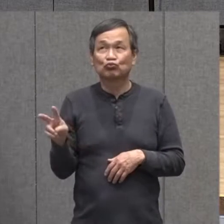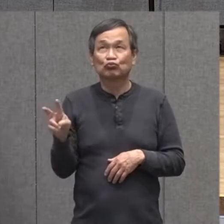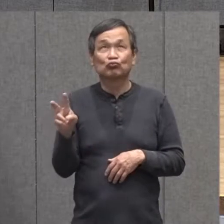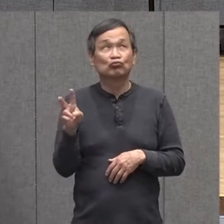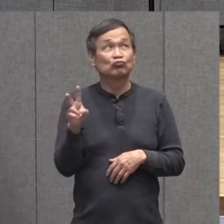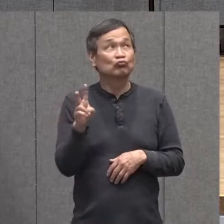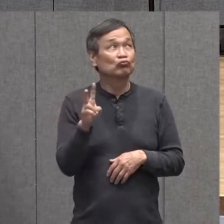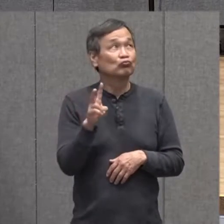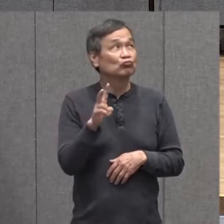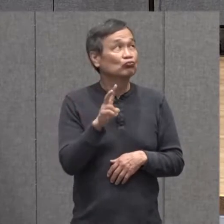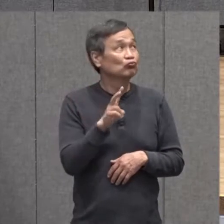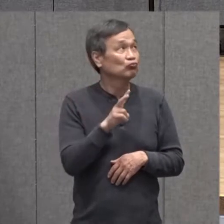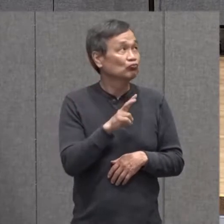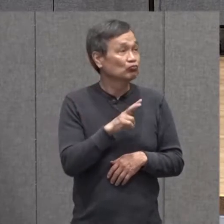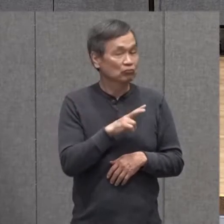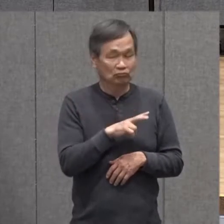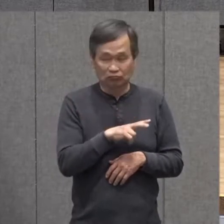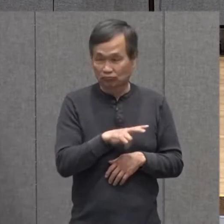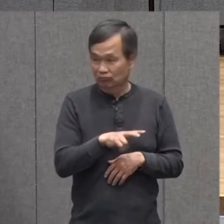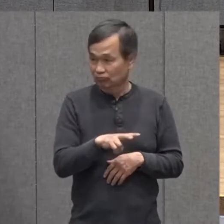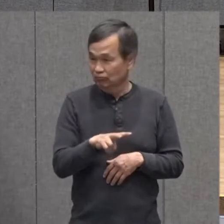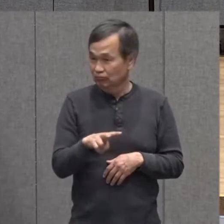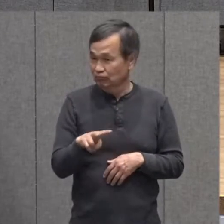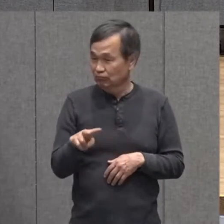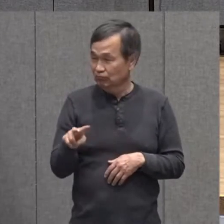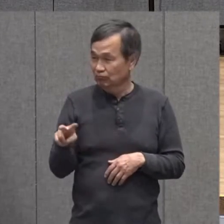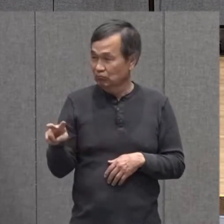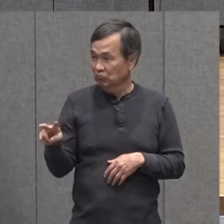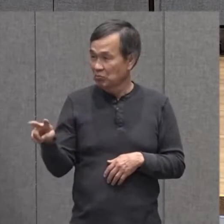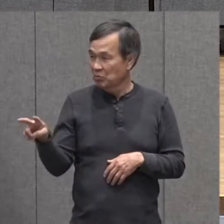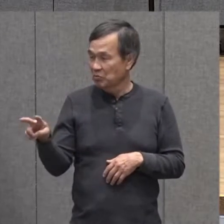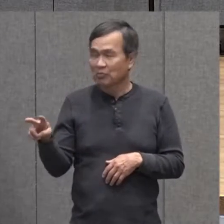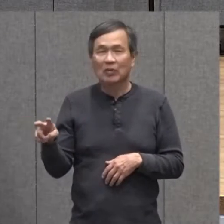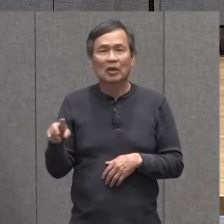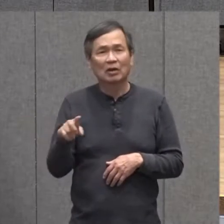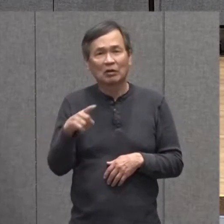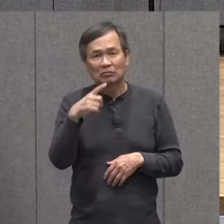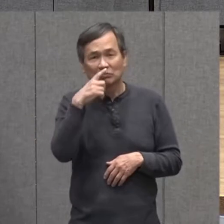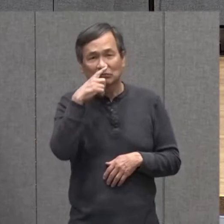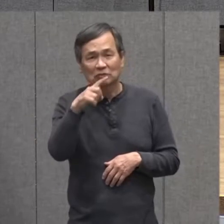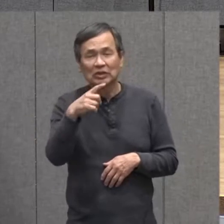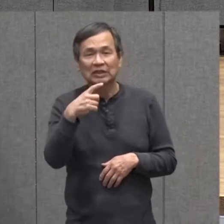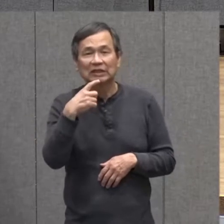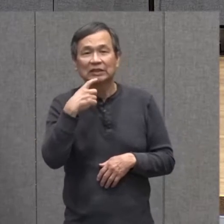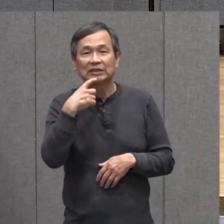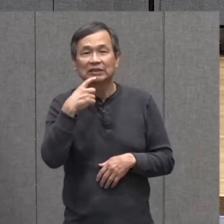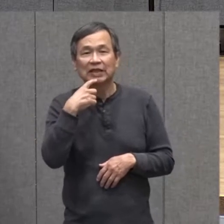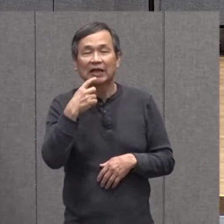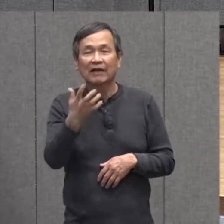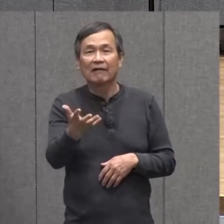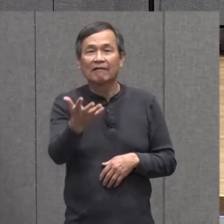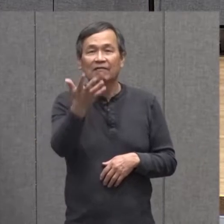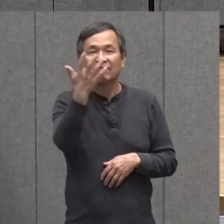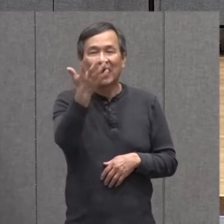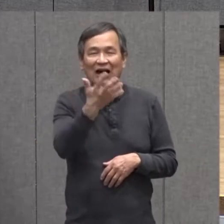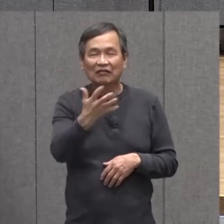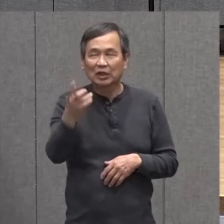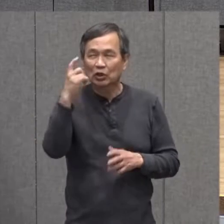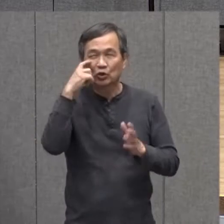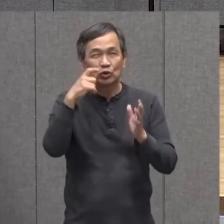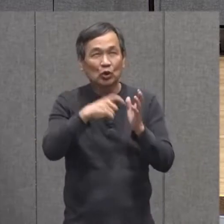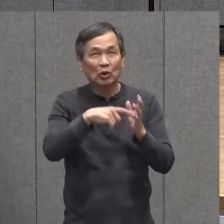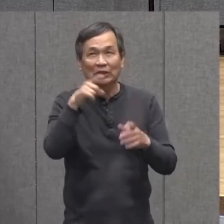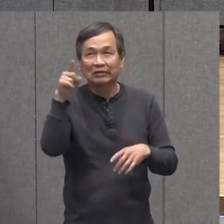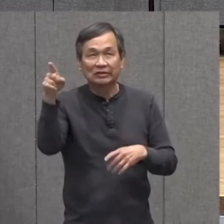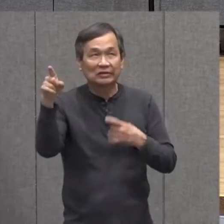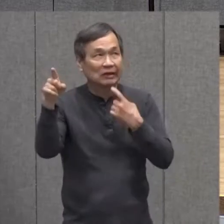in, and I want you, I know I can't hear you, but I want you to say out loud 5 things that you notice in that